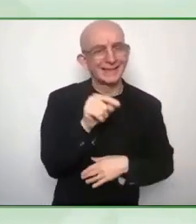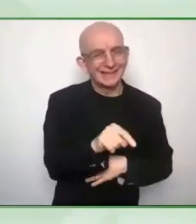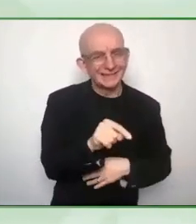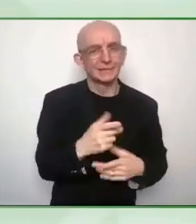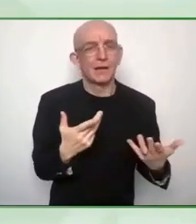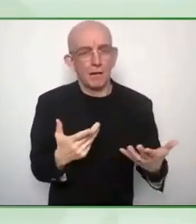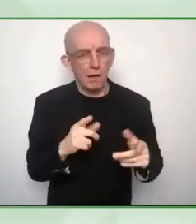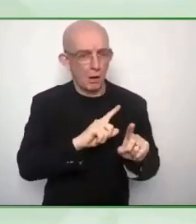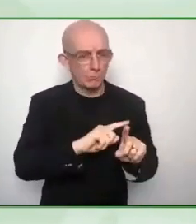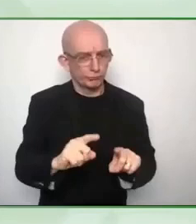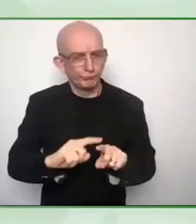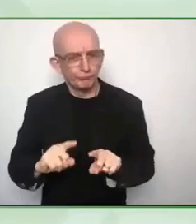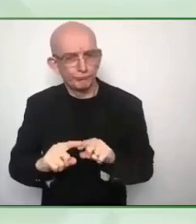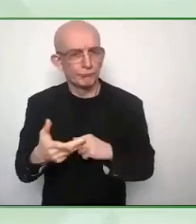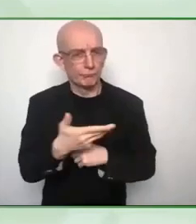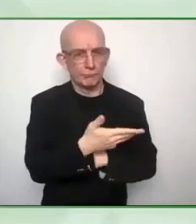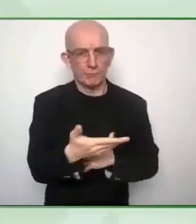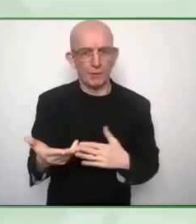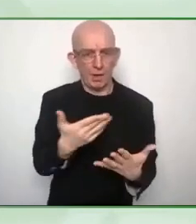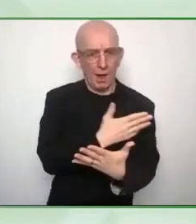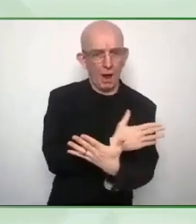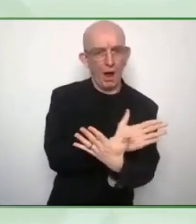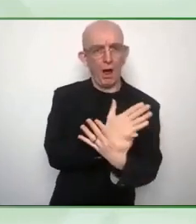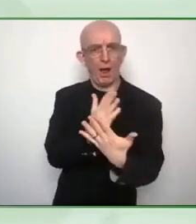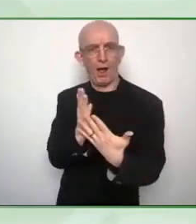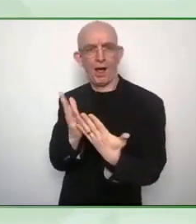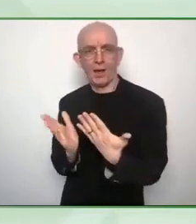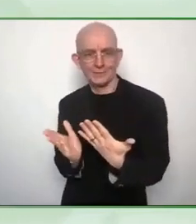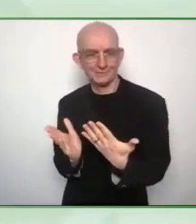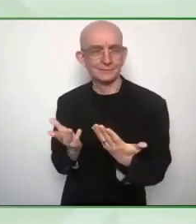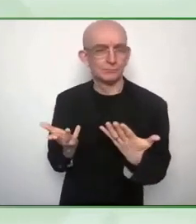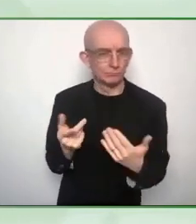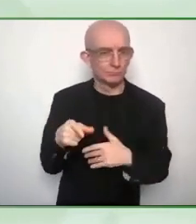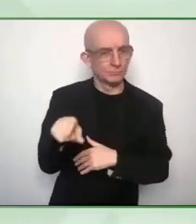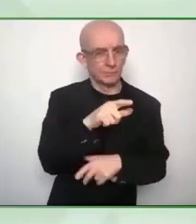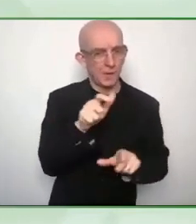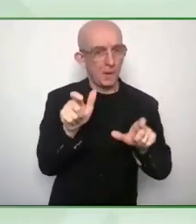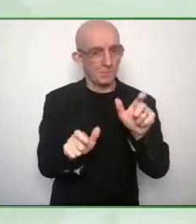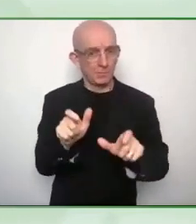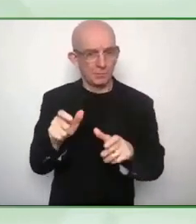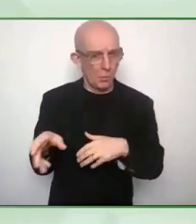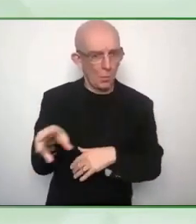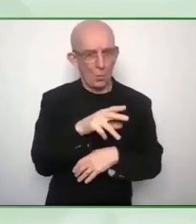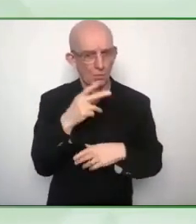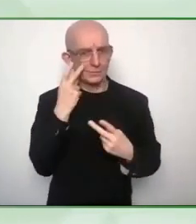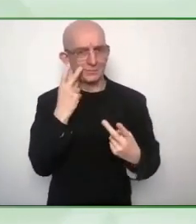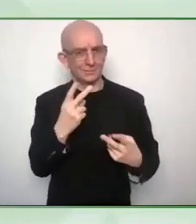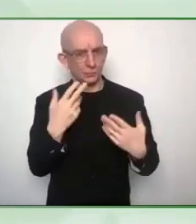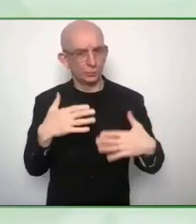the real living conditions needed to be part of society.